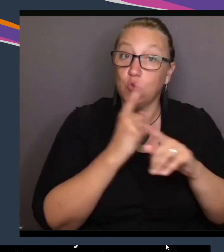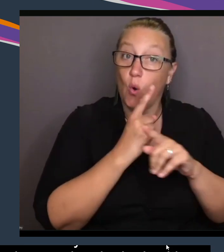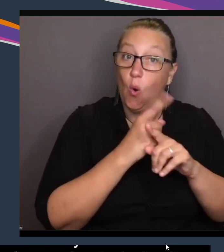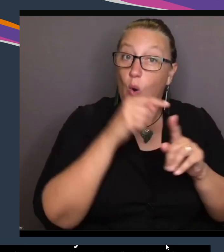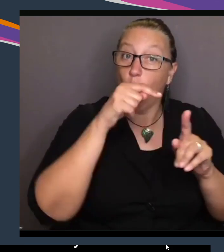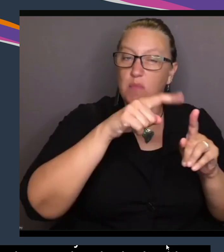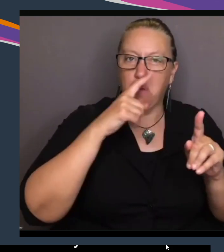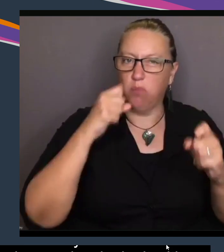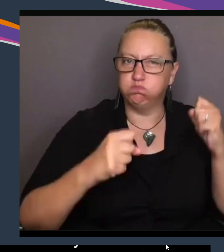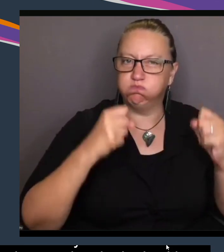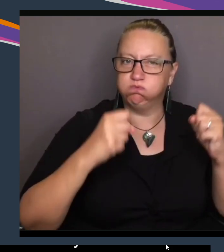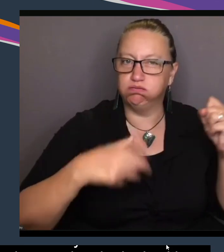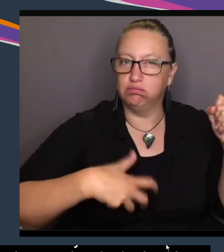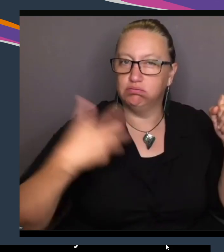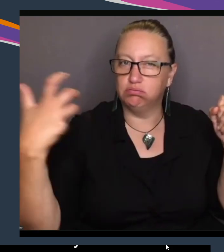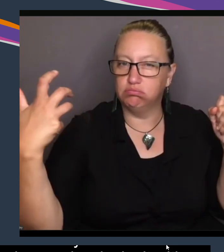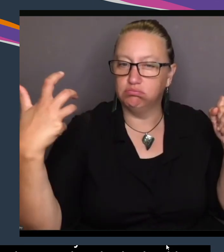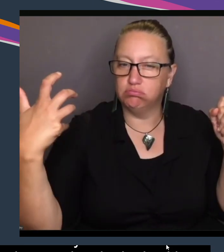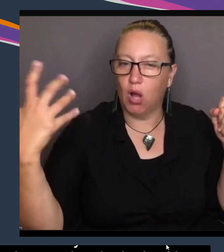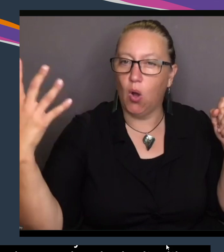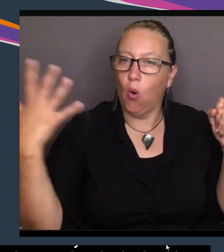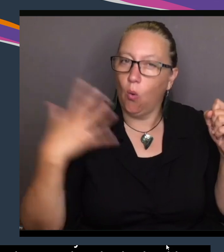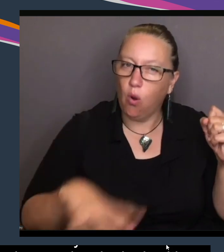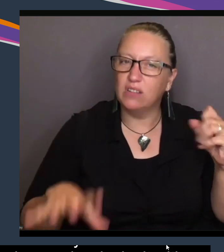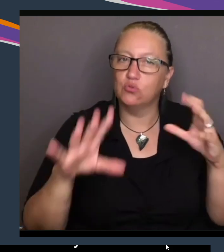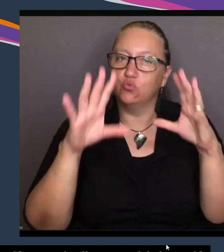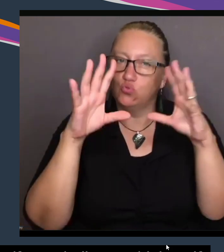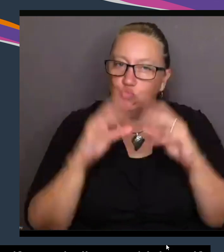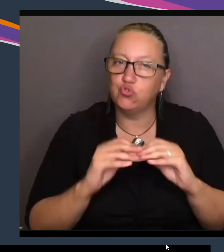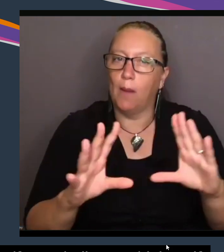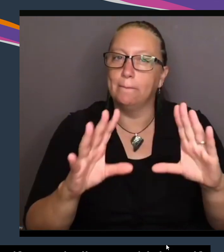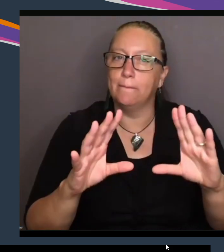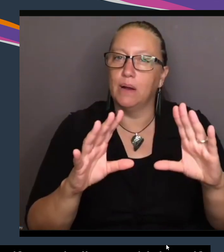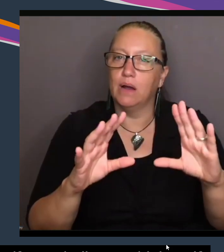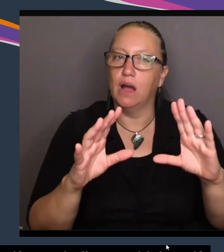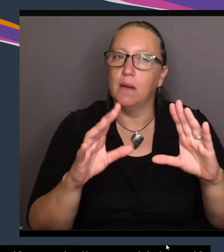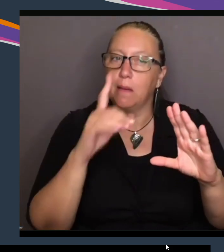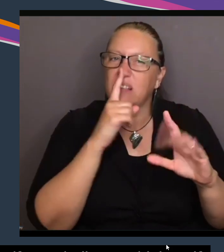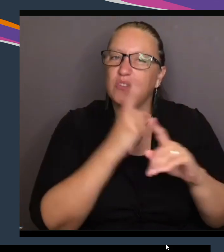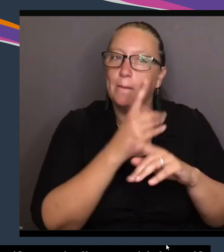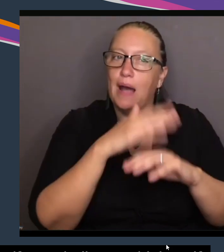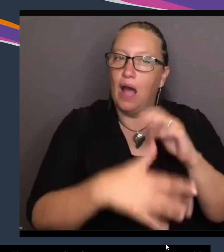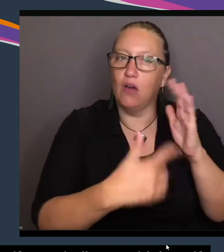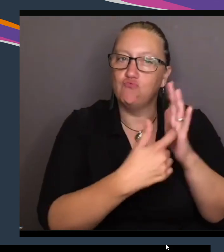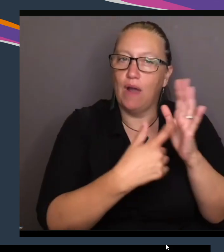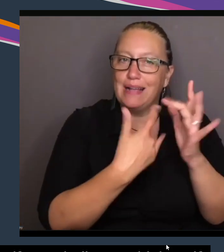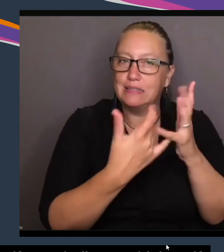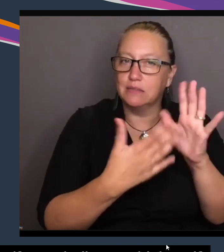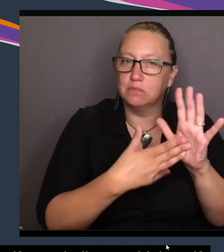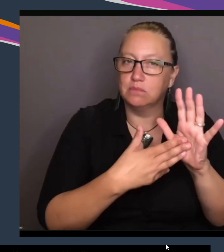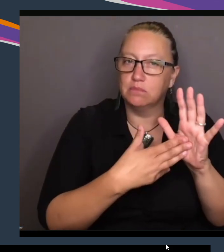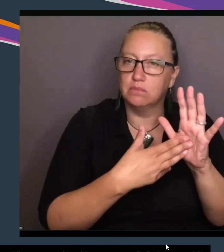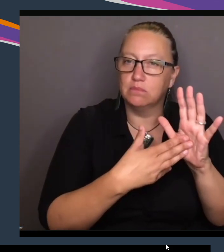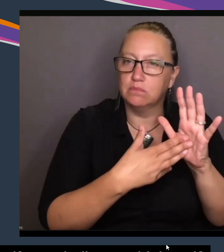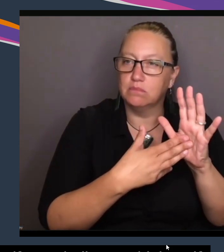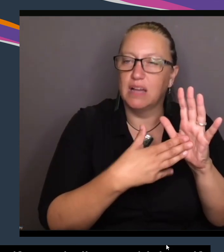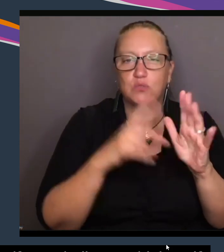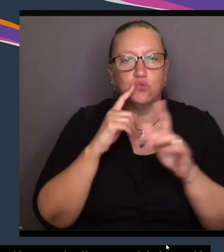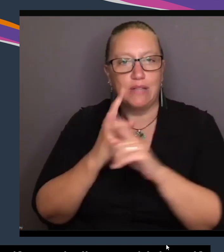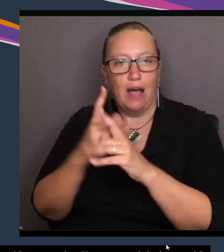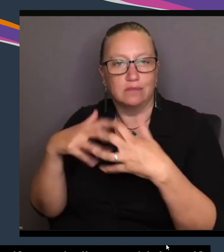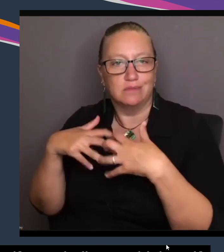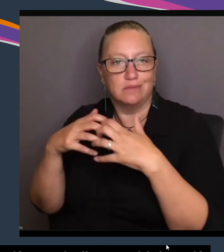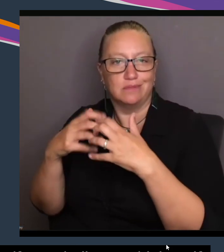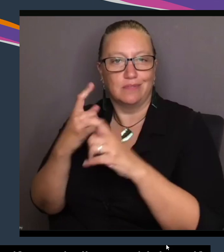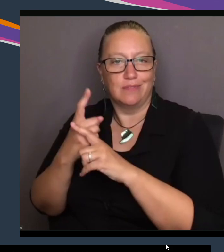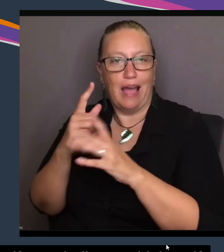racism. If you want to disband it, start one about ableism. That needs to change.